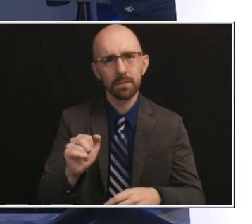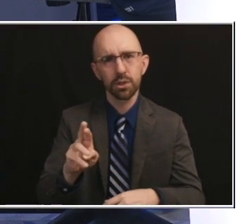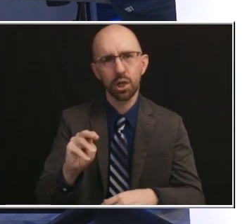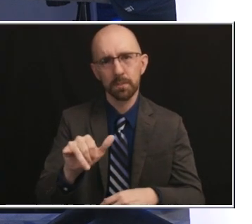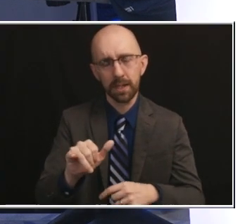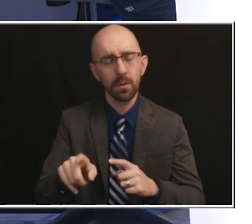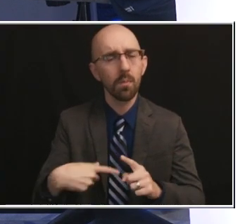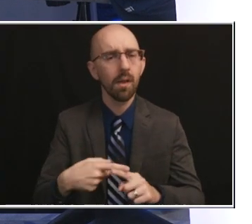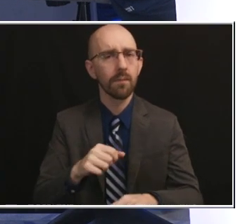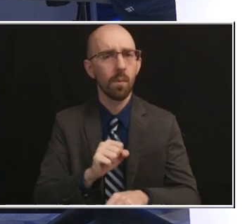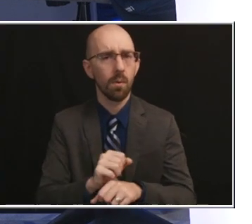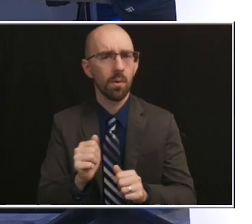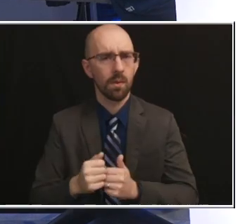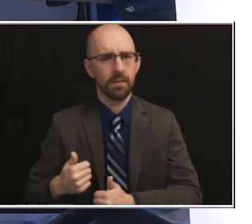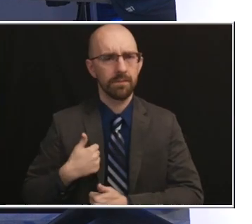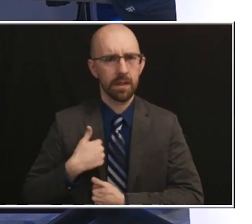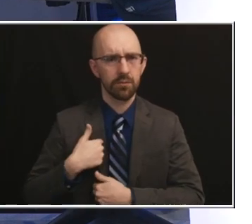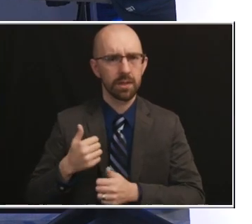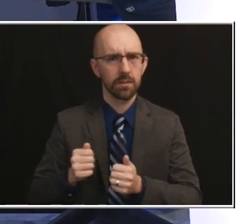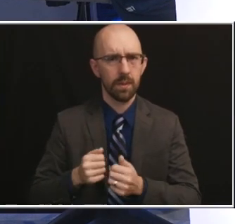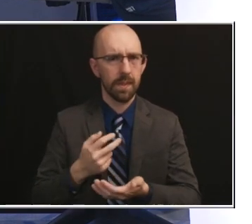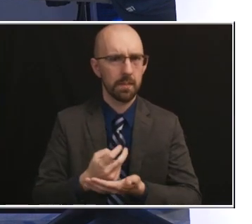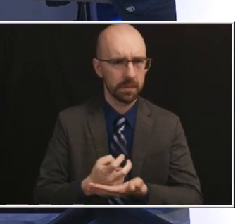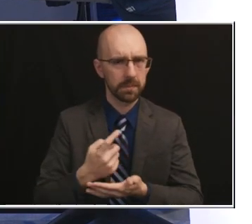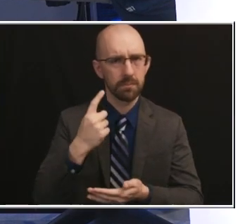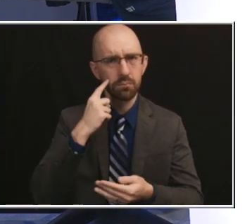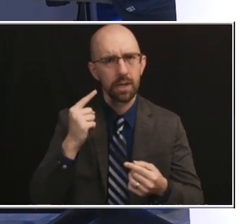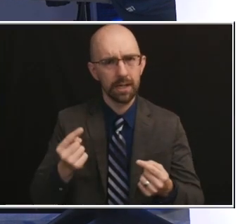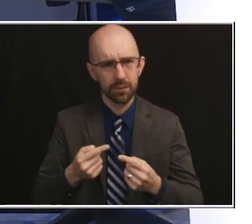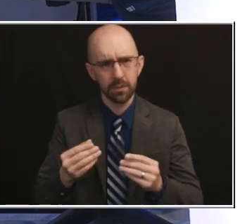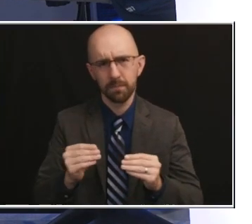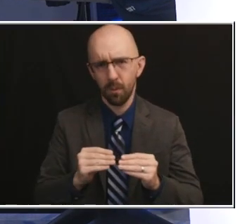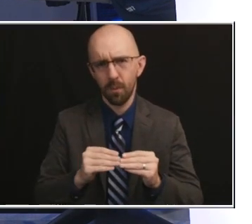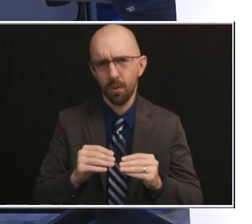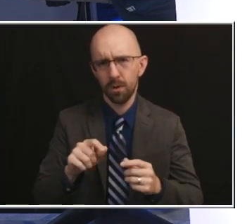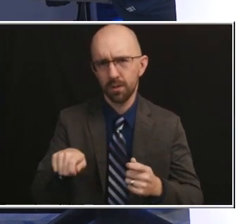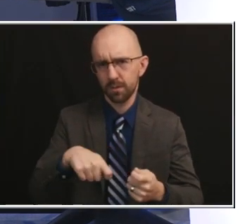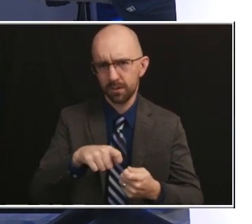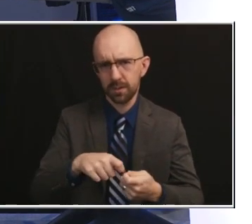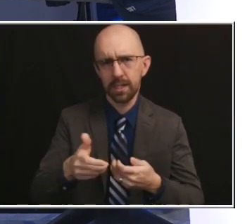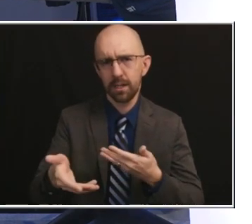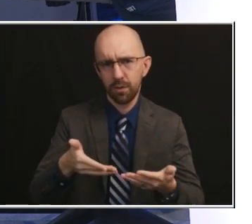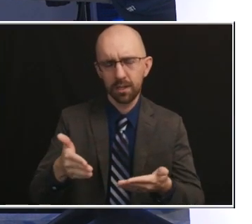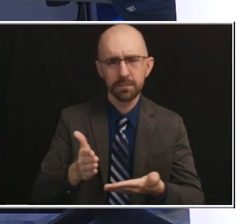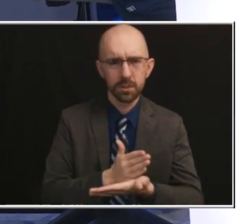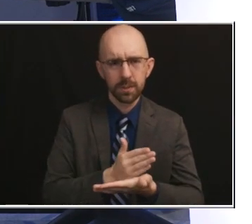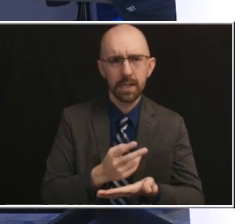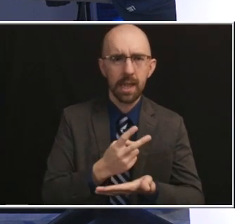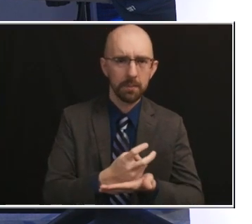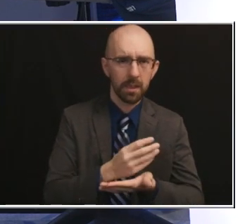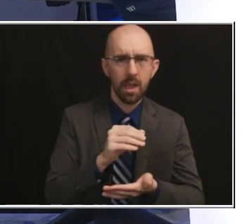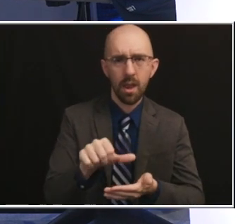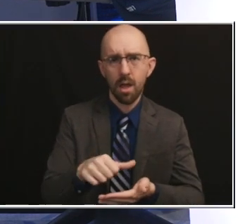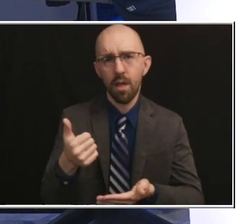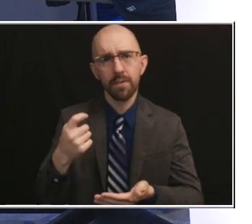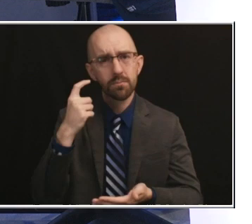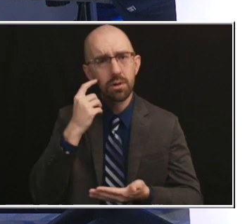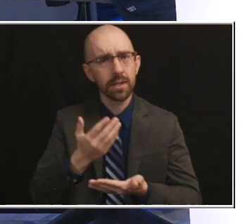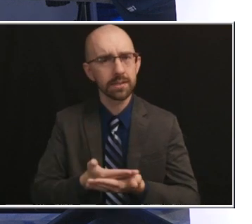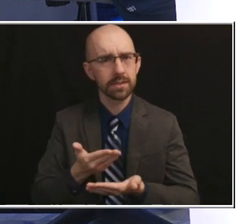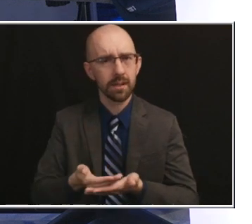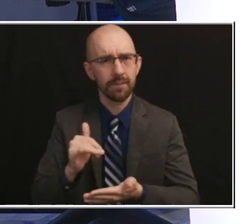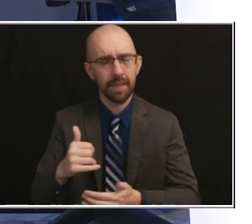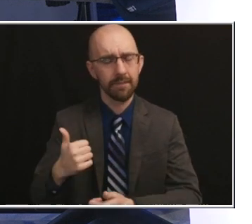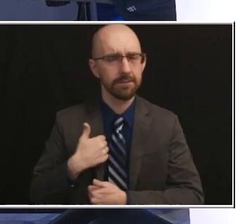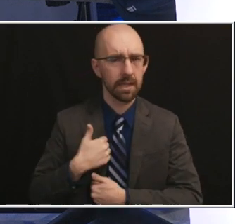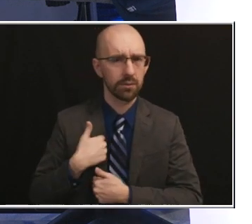veterans with epilepsy or brain injuries, are there more intricate interactions between epilepsy and other brain stuff that veterans deal with,